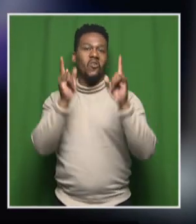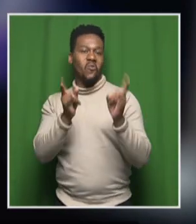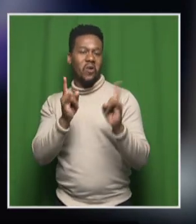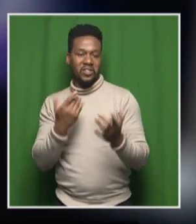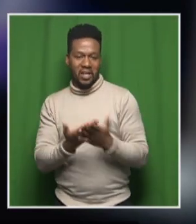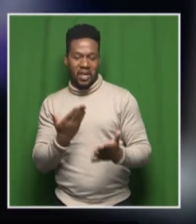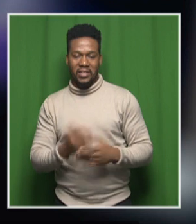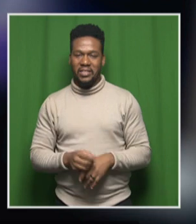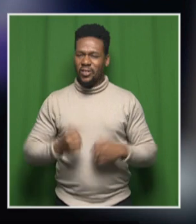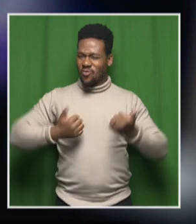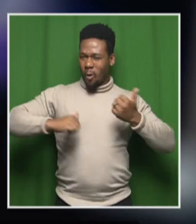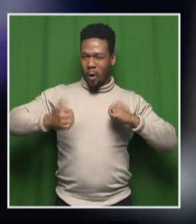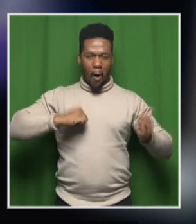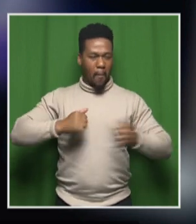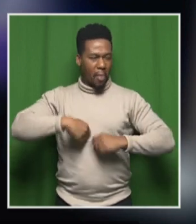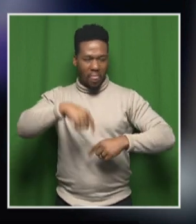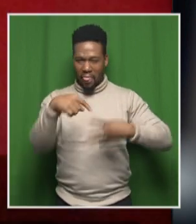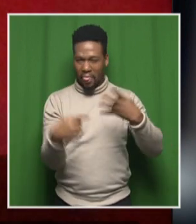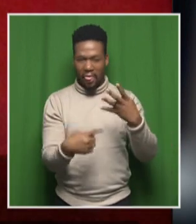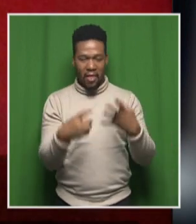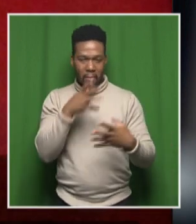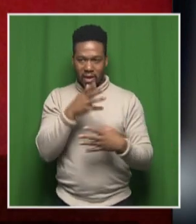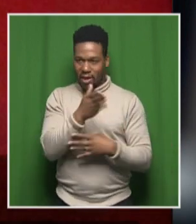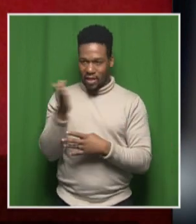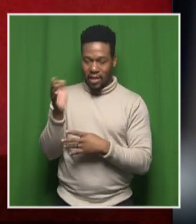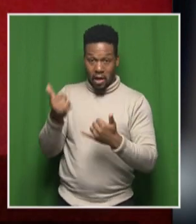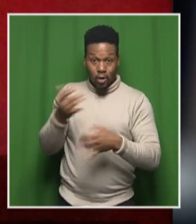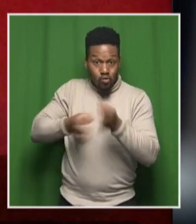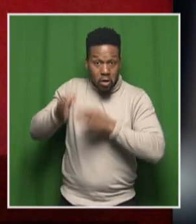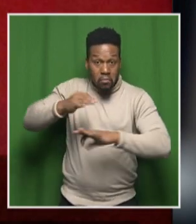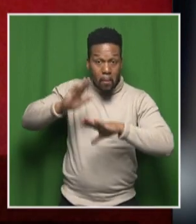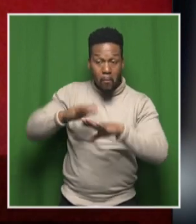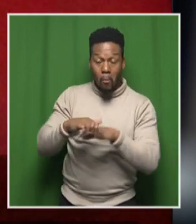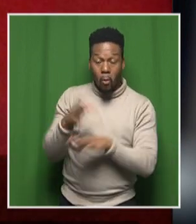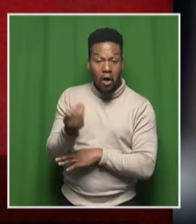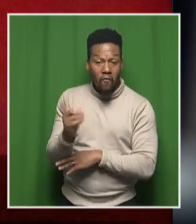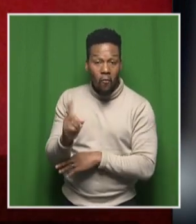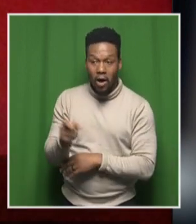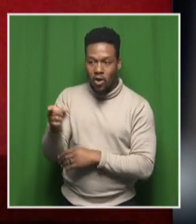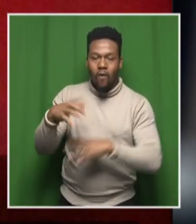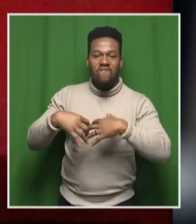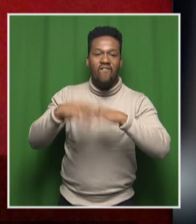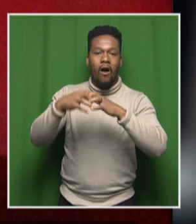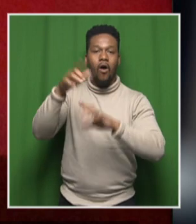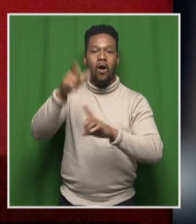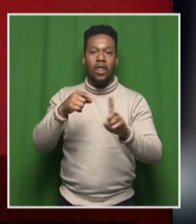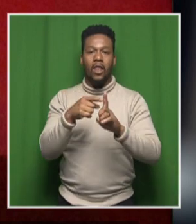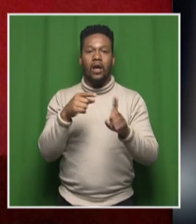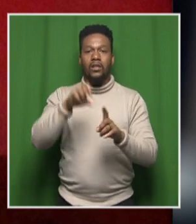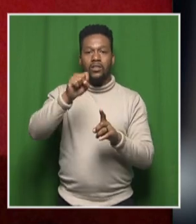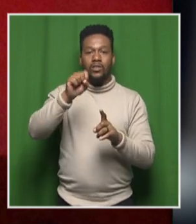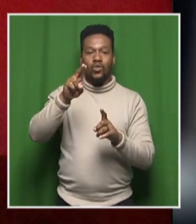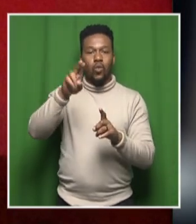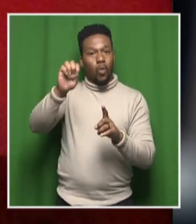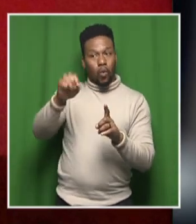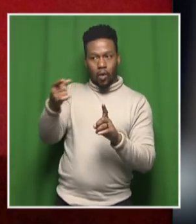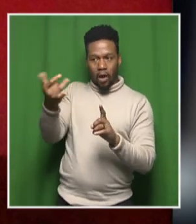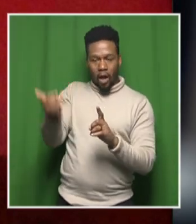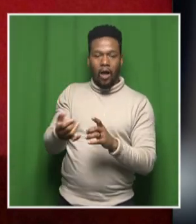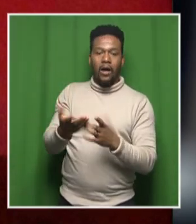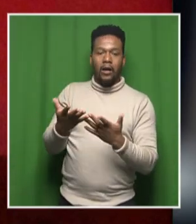And to tell us more about the coming productions, the founder, Sue Diepeveen, joins us now virtually. Sue, a very good morning. Thanks for joining us.